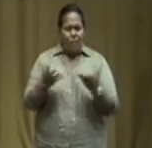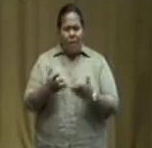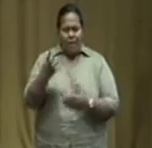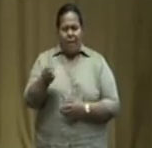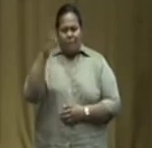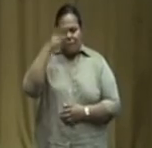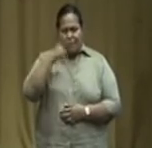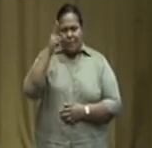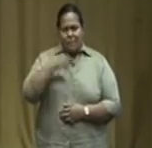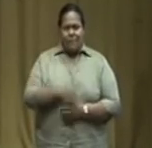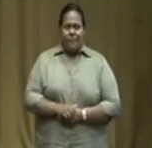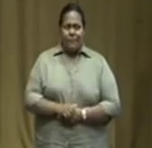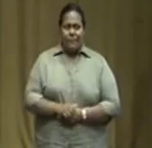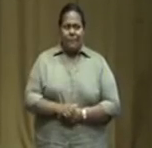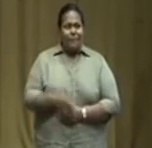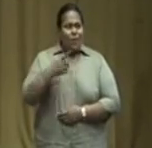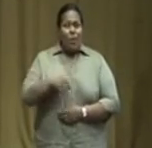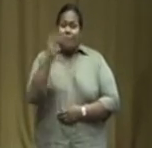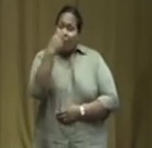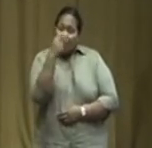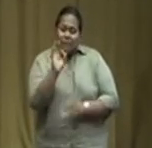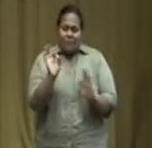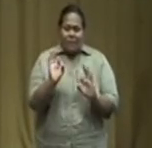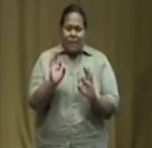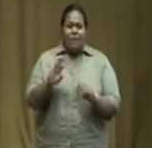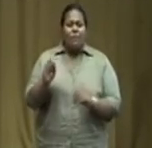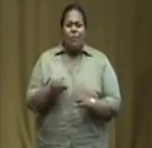active tutorial support is better than not having